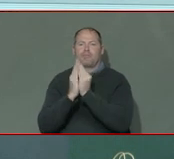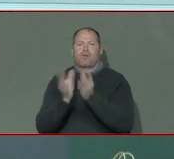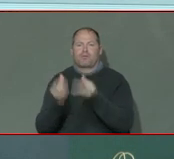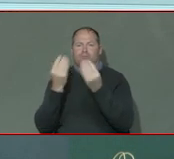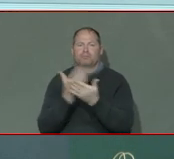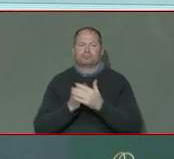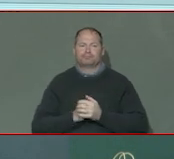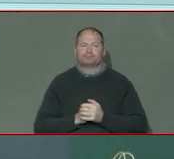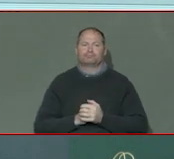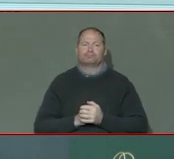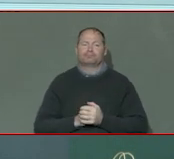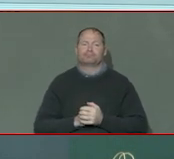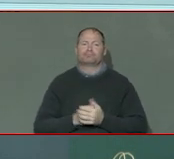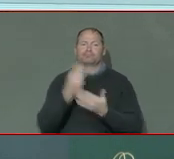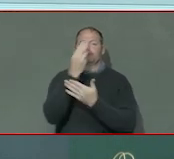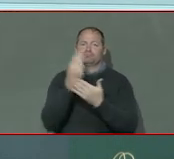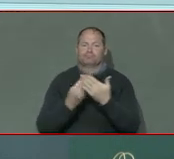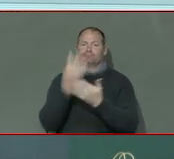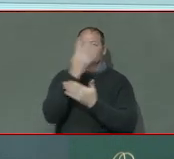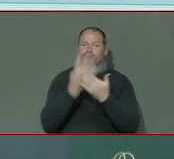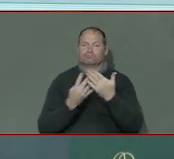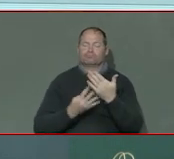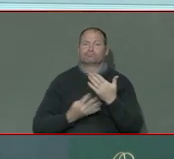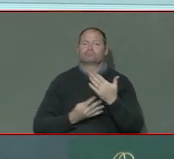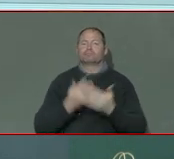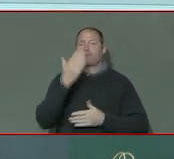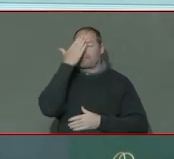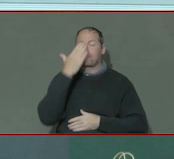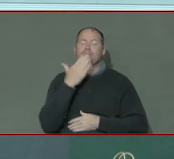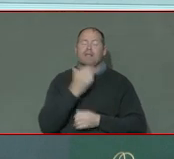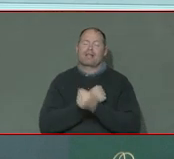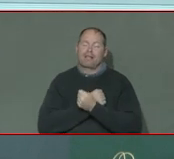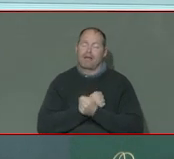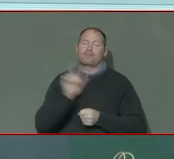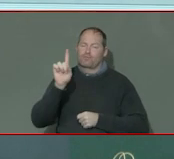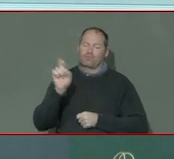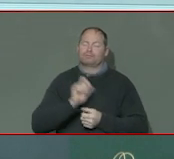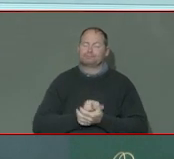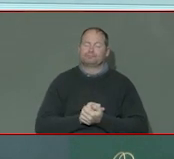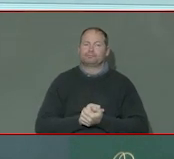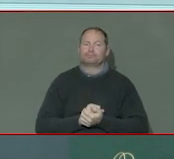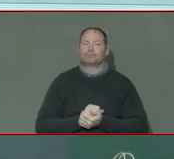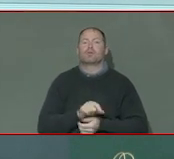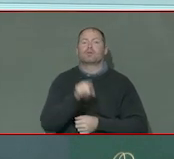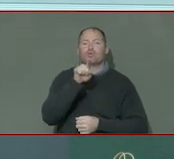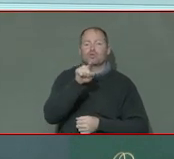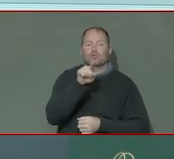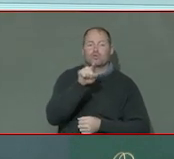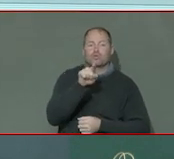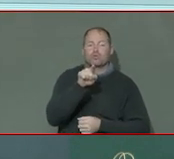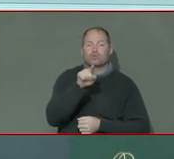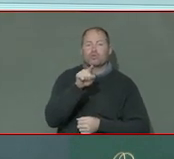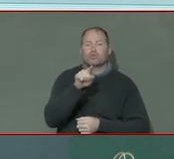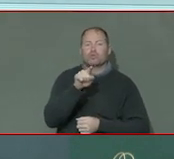They love the graphs, they love the pictures. We must be able to know that we